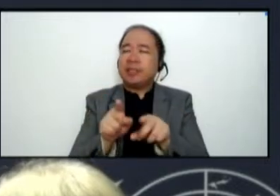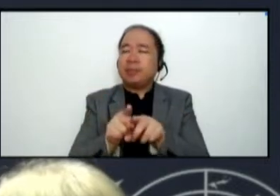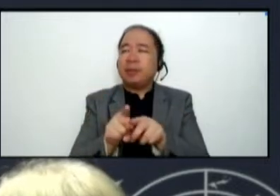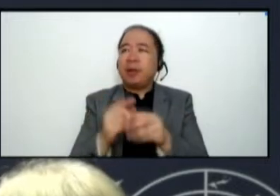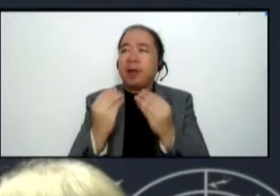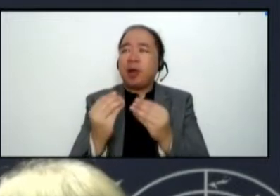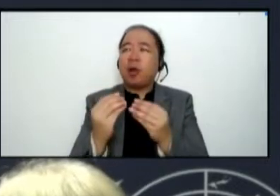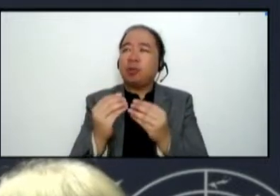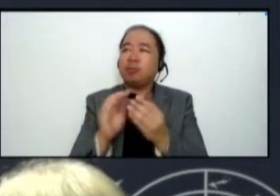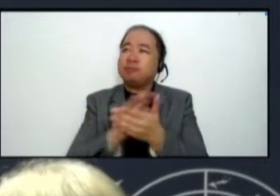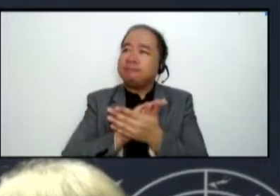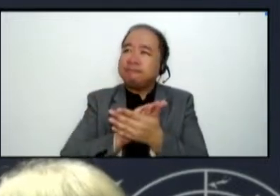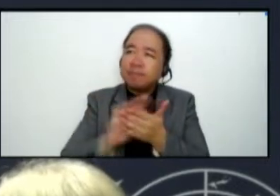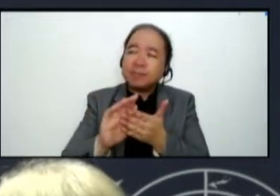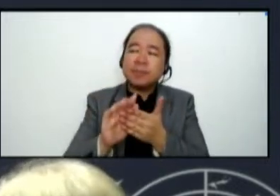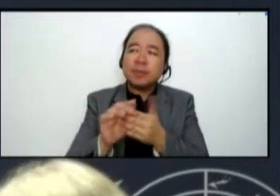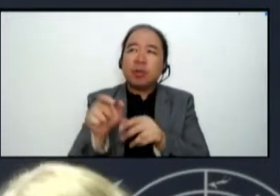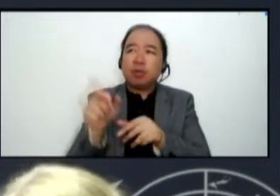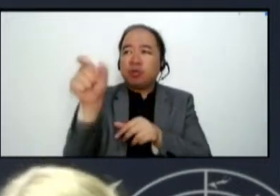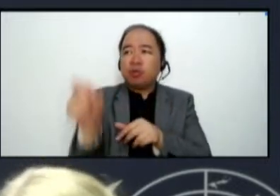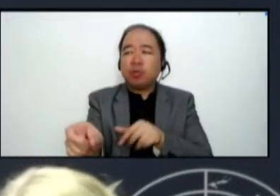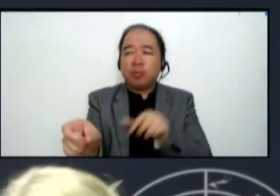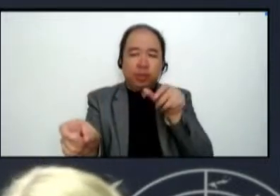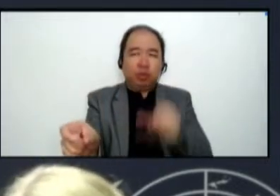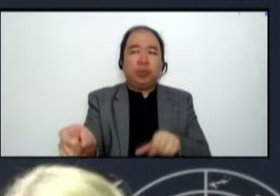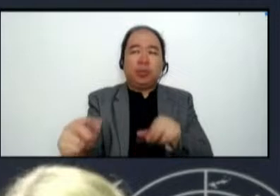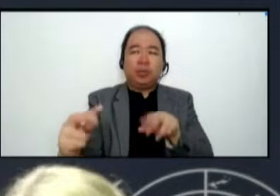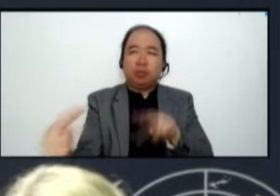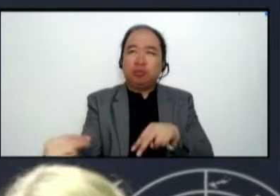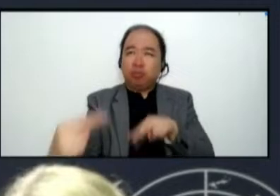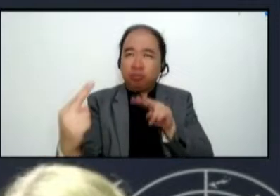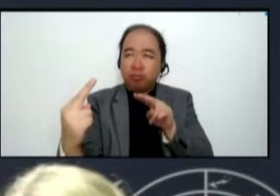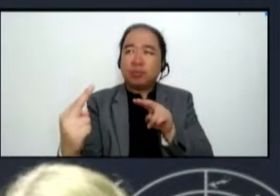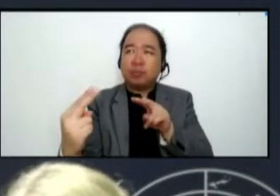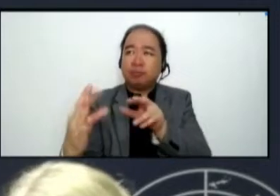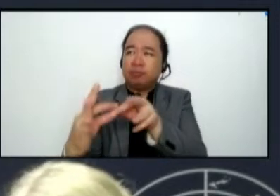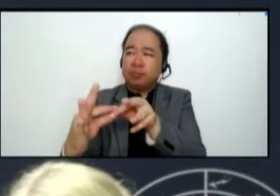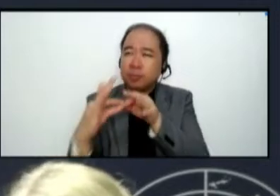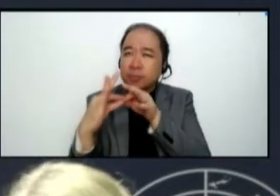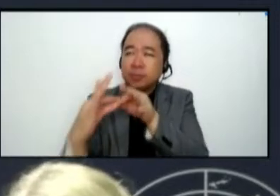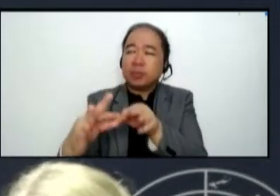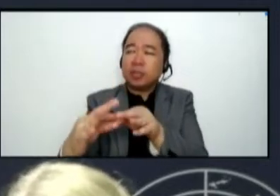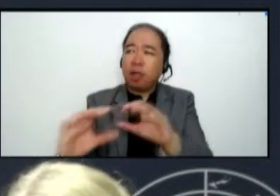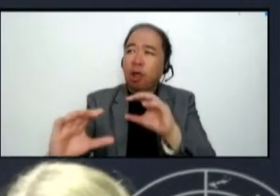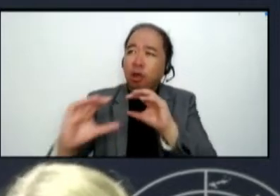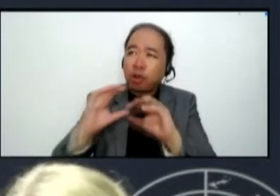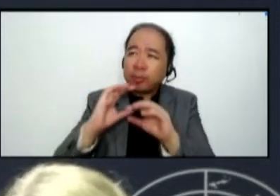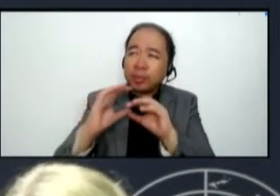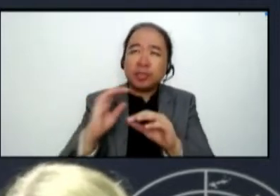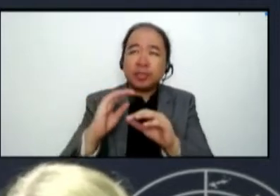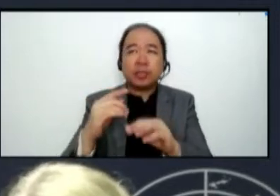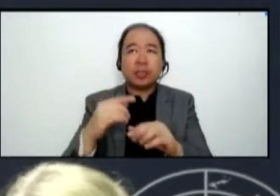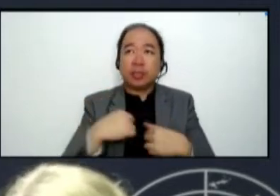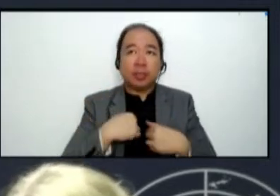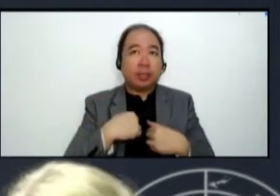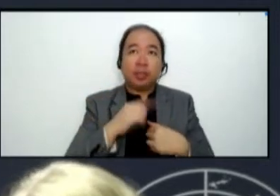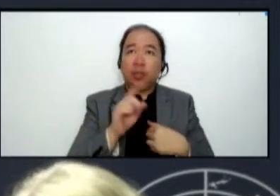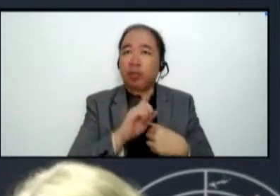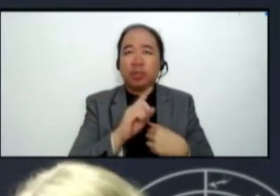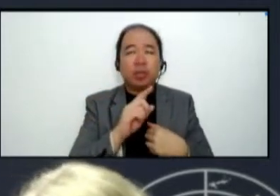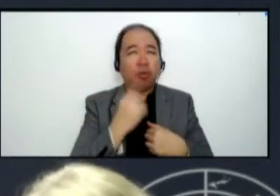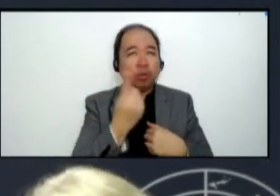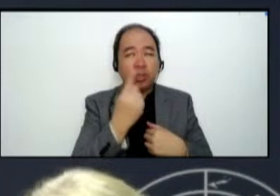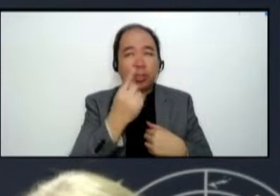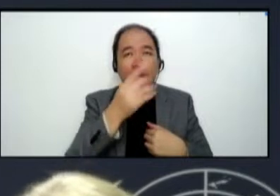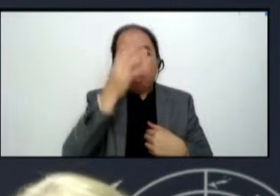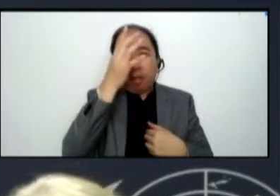communication. One human being seeing another human being, touching that human being, relating to that human being. Is not just my grandfather. That's a person